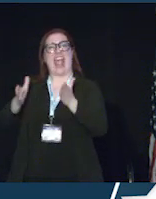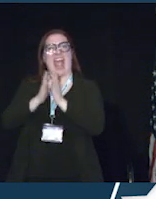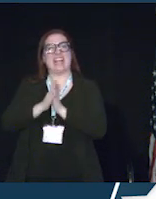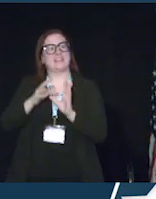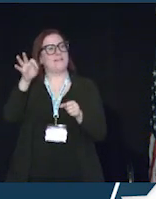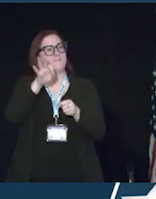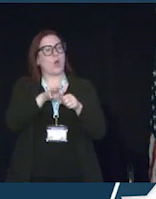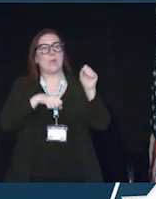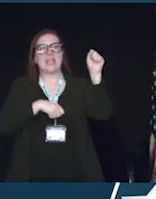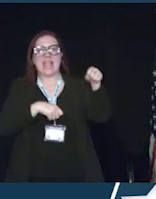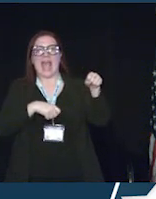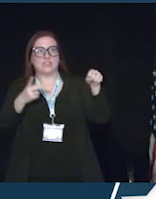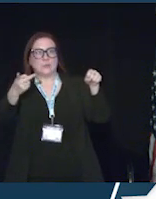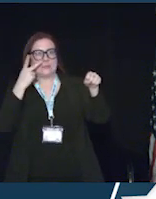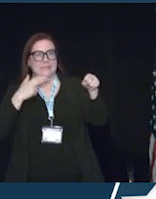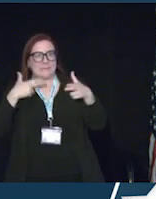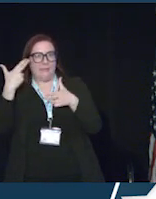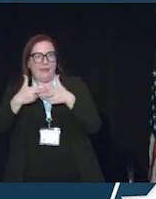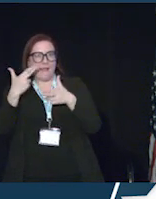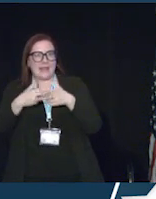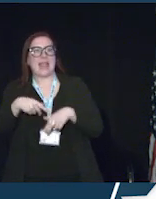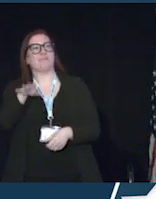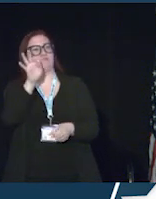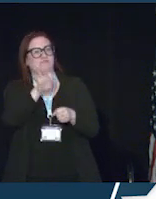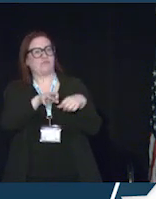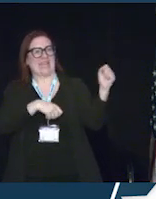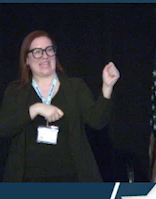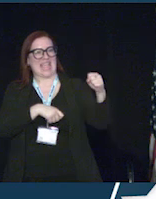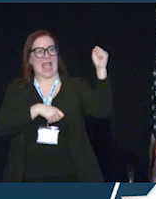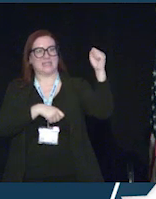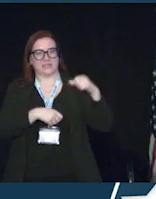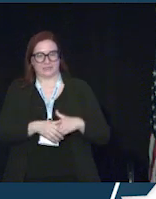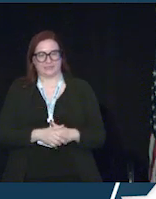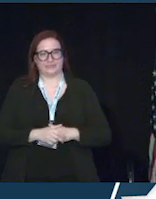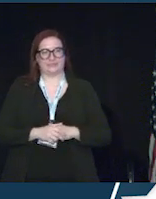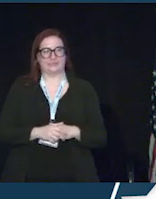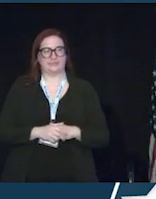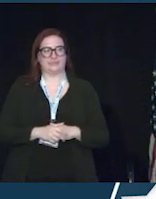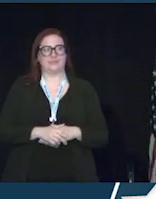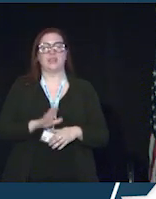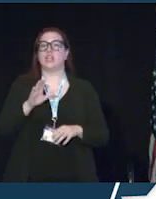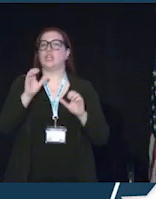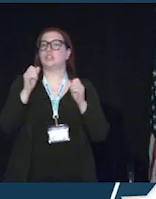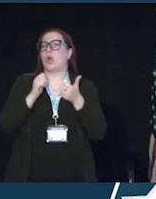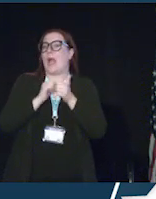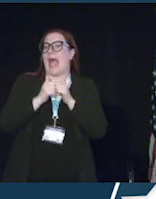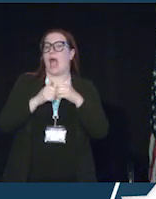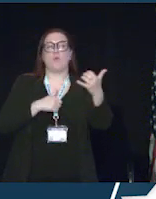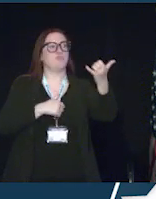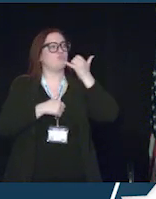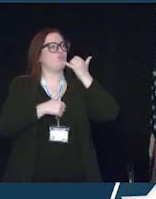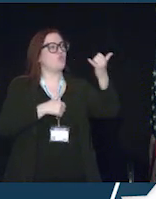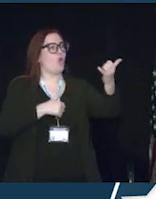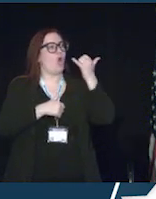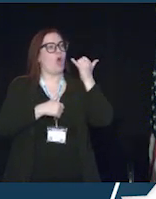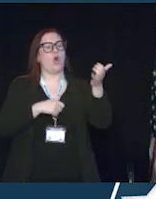on my bill. You can do so by calling or writing to your legislators